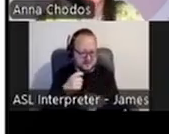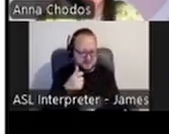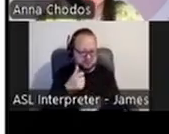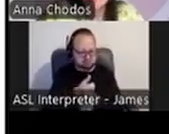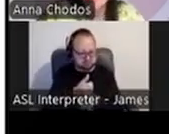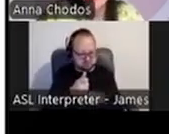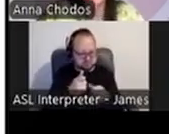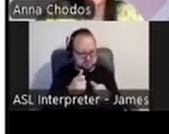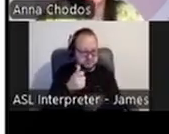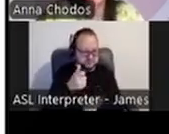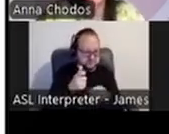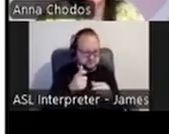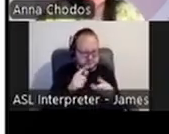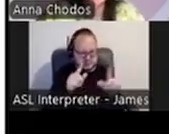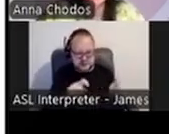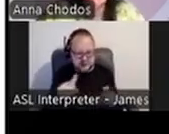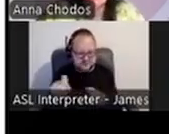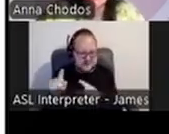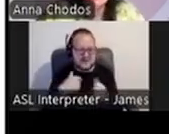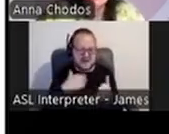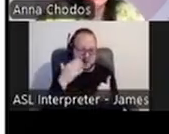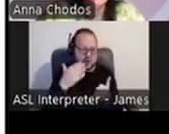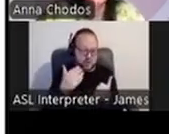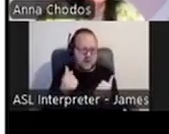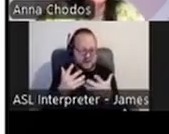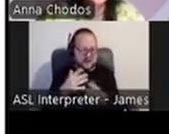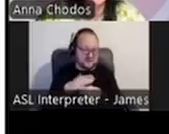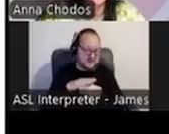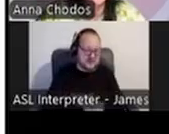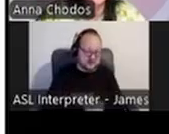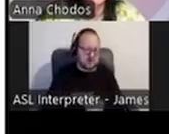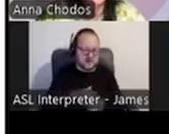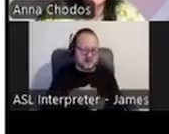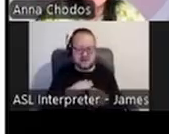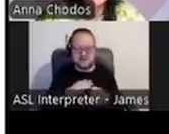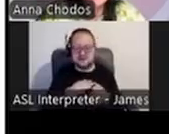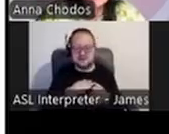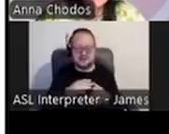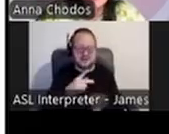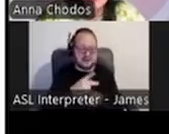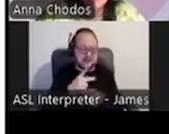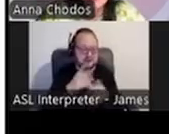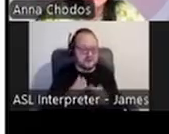of the caregiver strain surveys, but also just creating tools. We're